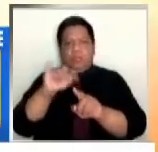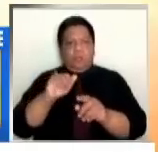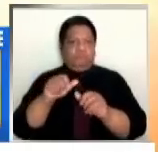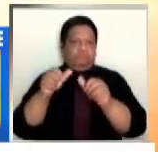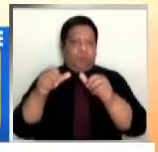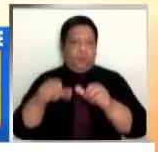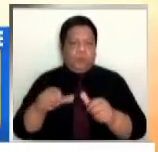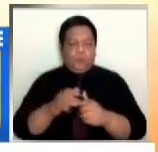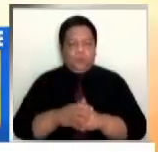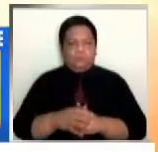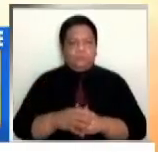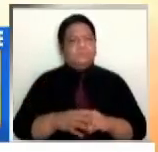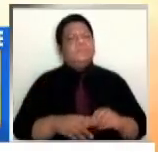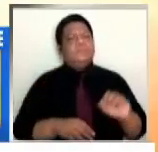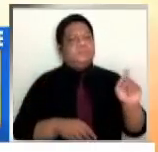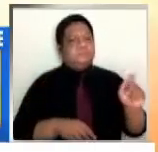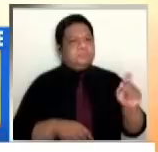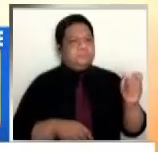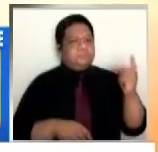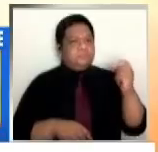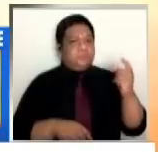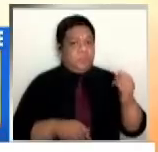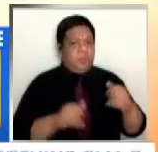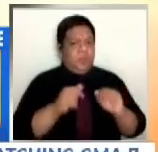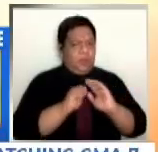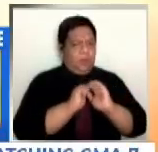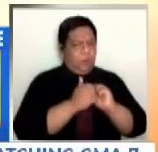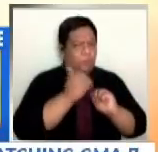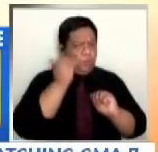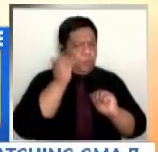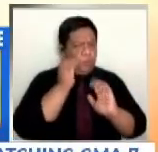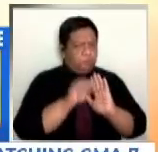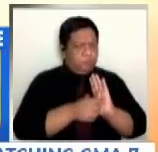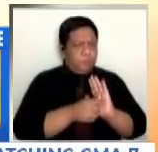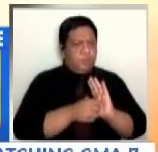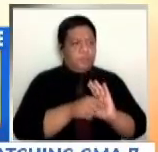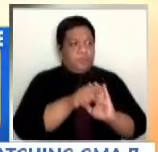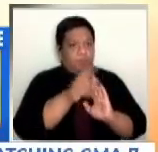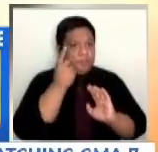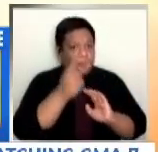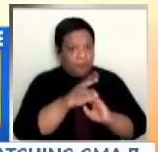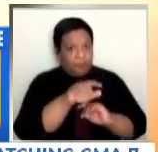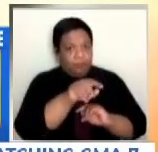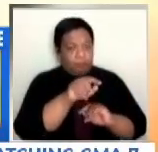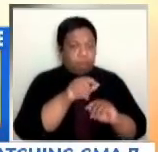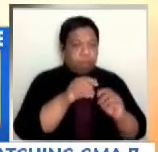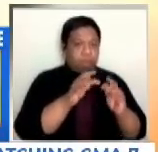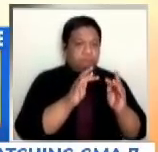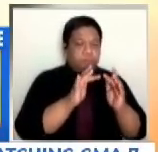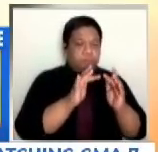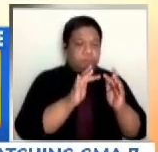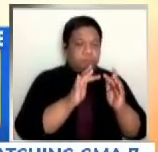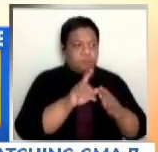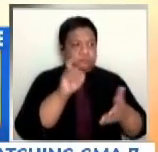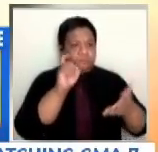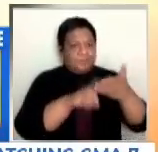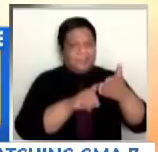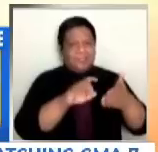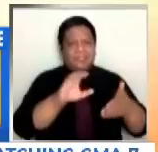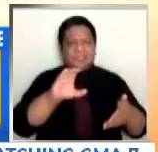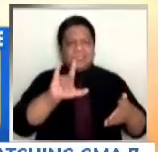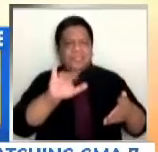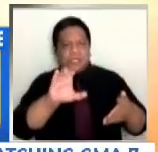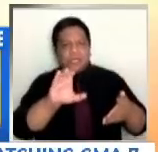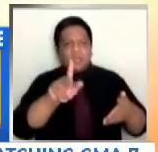na yung nakikita mong content sa internet ay hindi dapat pagkatiwalaan o posibleng malicious? Madalas dyan yung mga clickbait, yung mga talagang kontrobersyal,